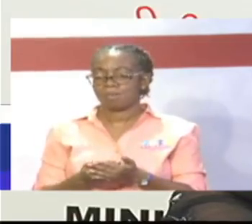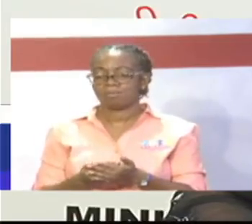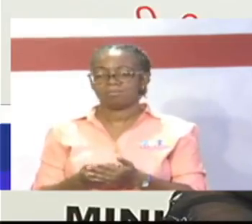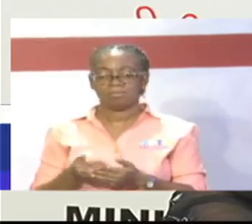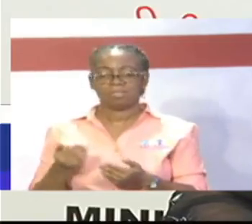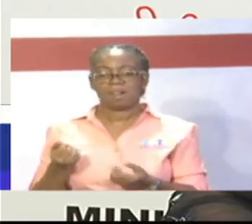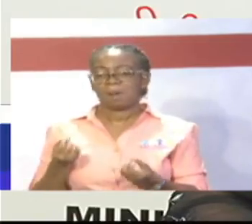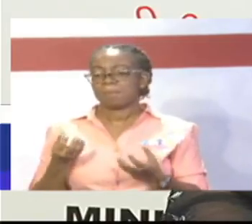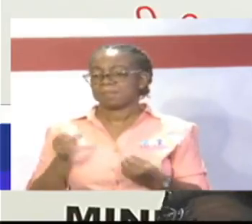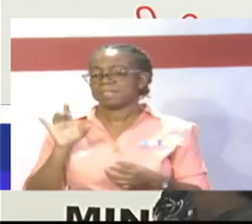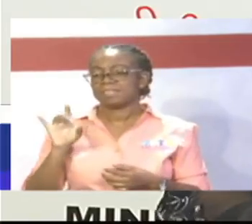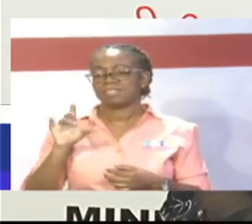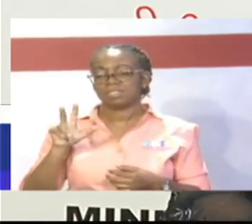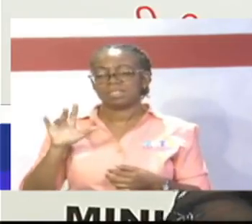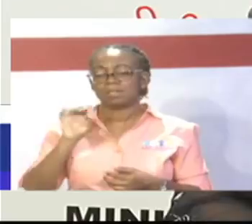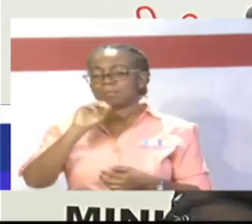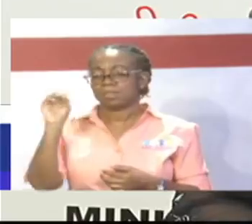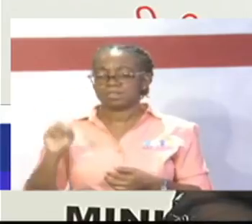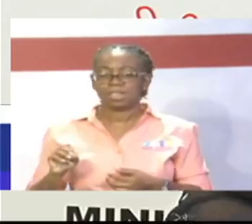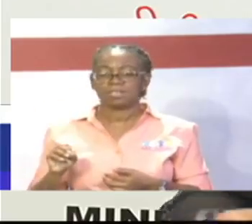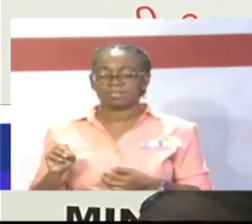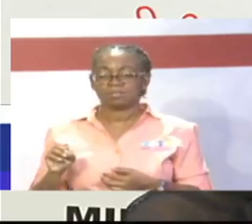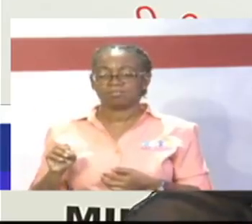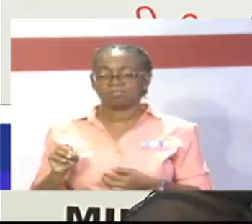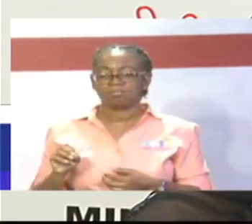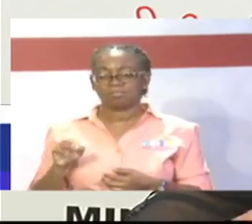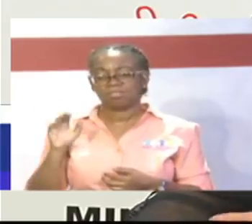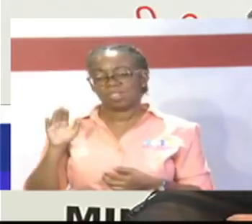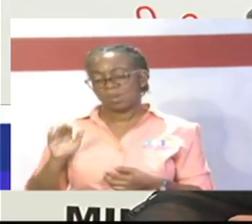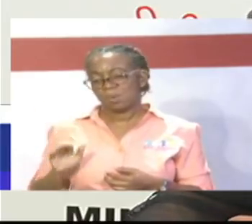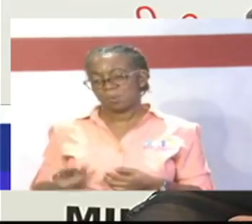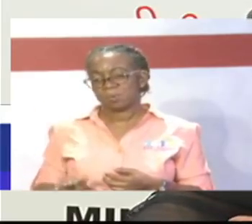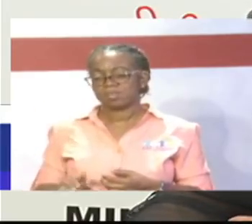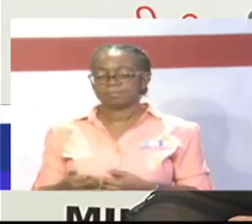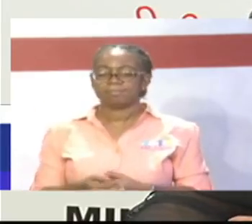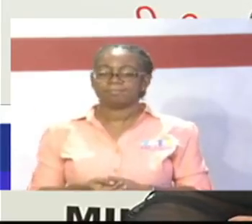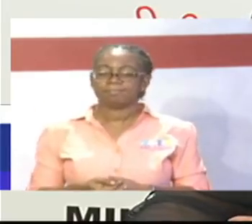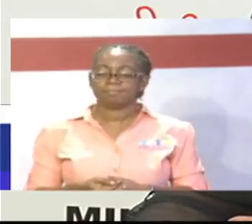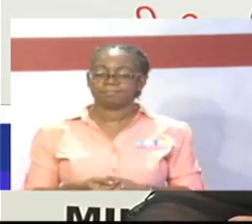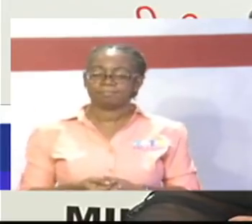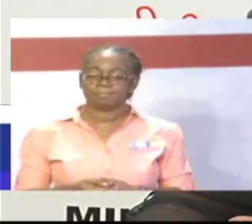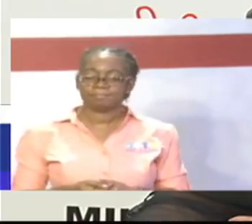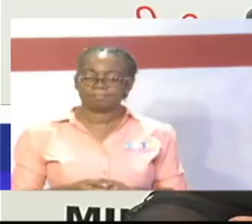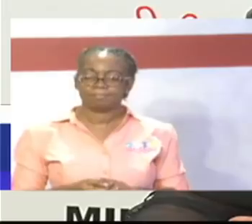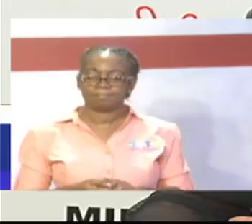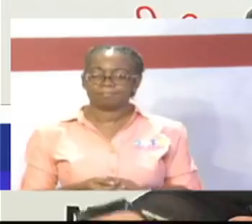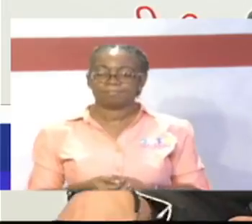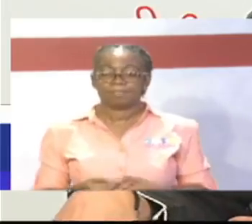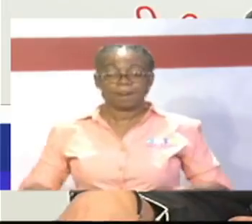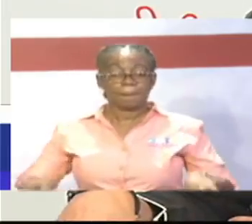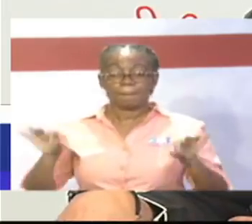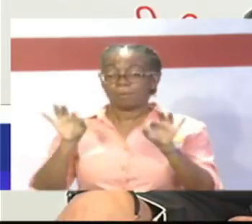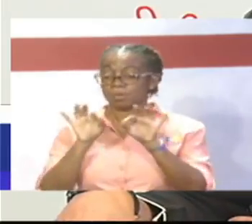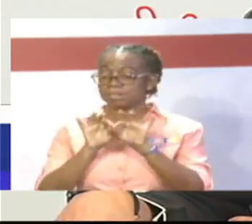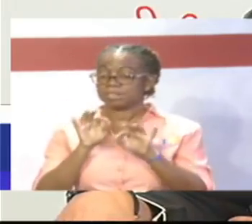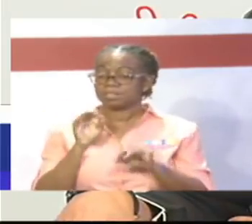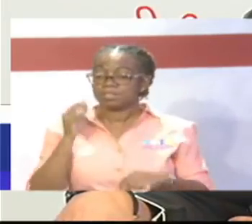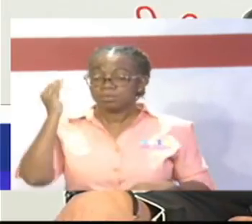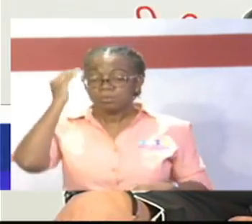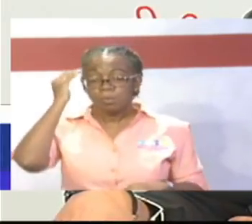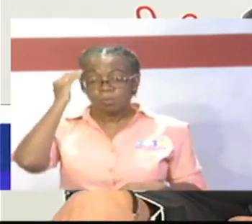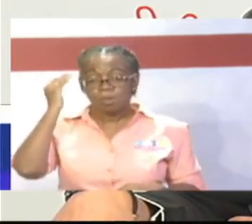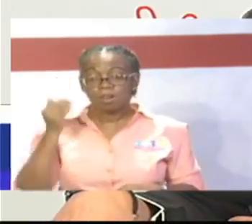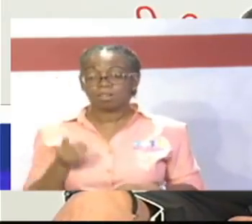noted because we've gone up to 95, 96% over the last 16 days. It is important to note that like the